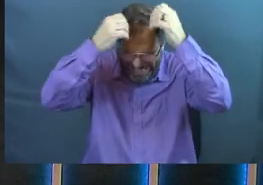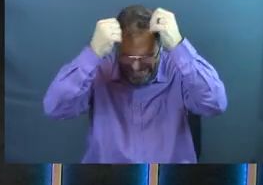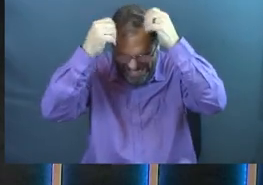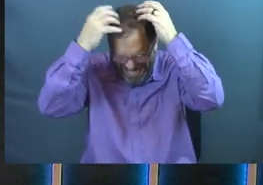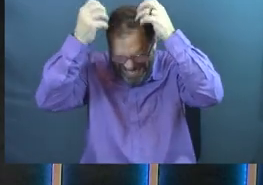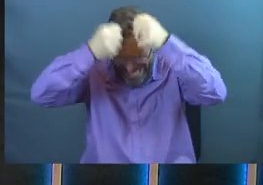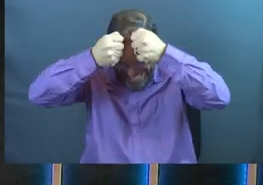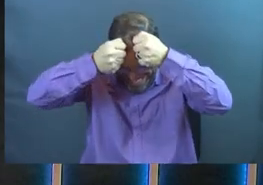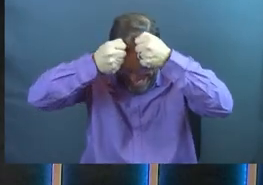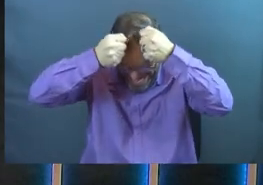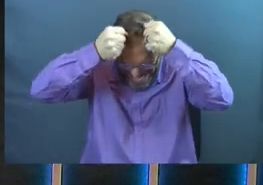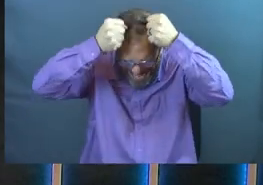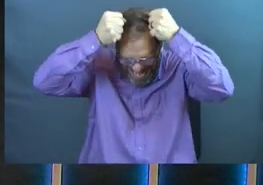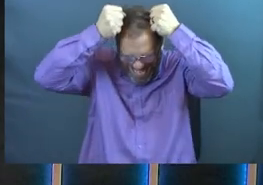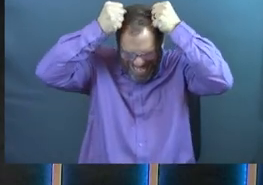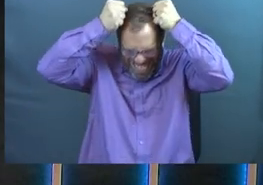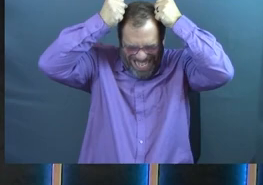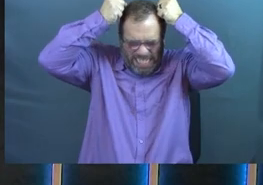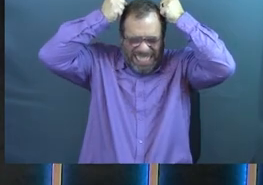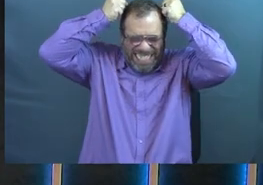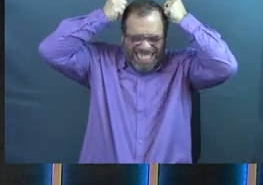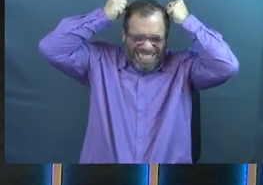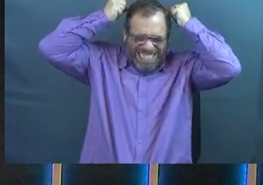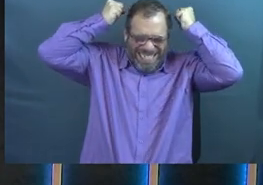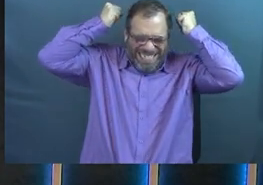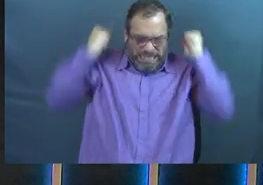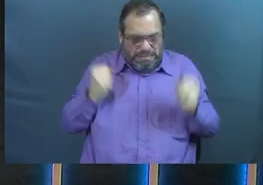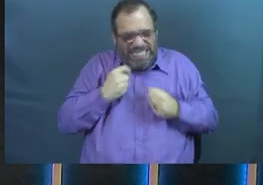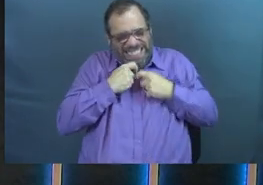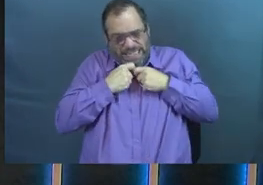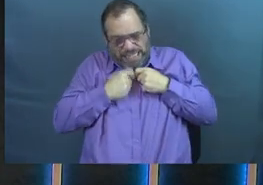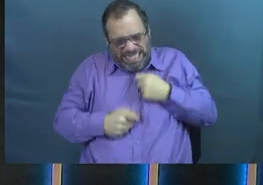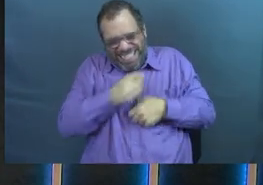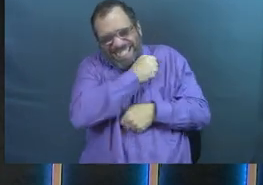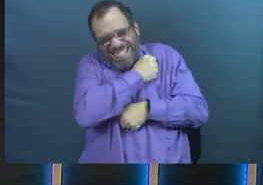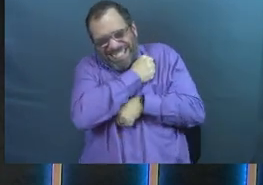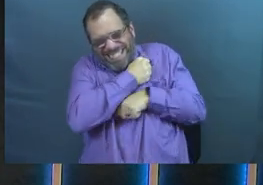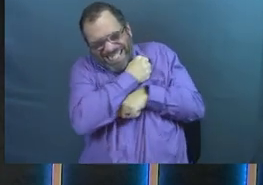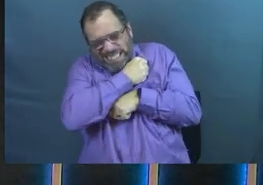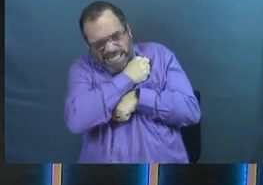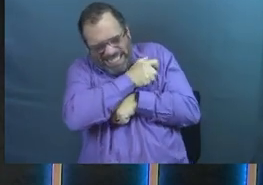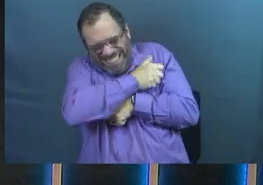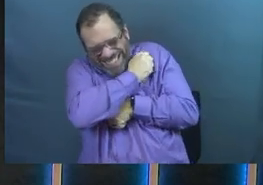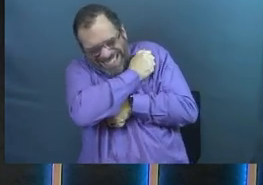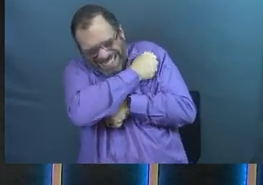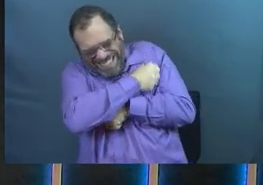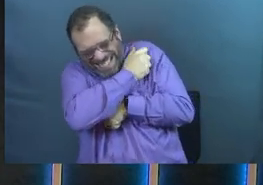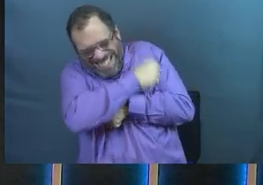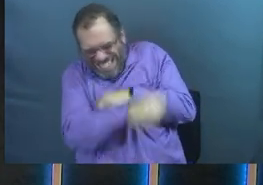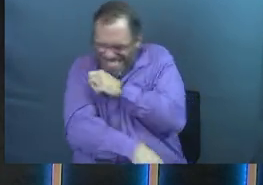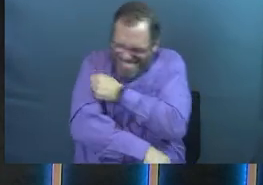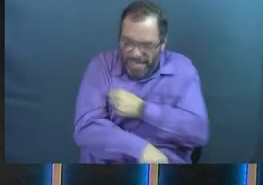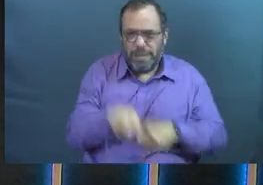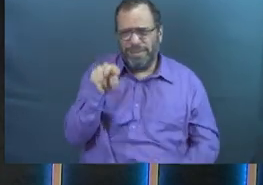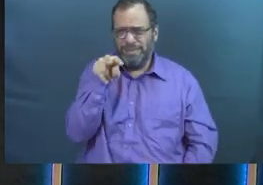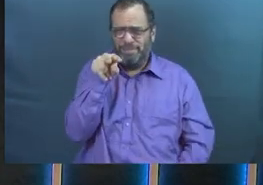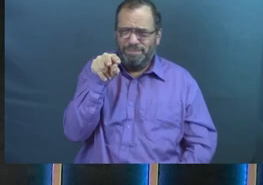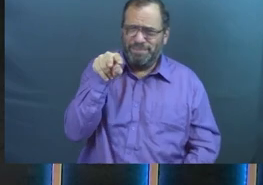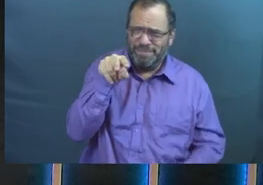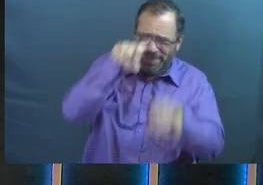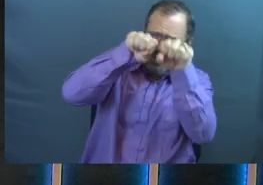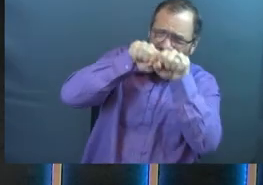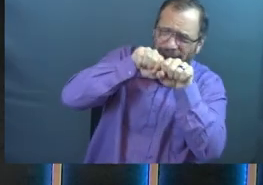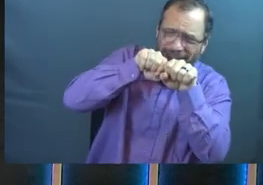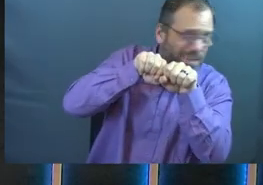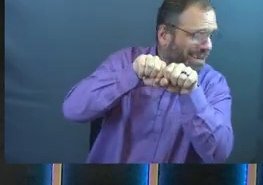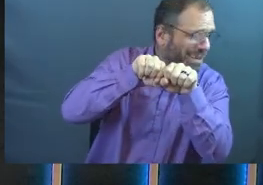to peel this thing off of him without elbowing the... And you're watching this whole thing take